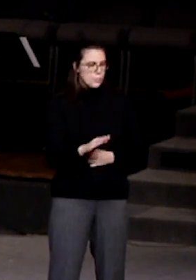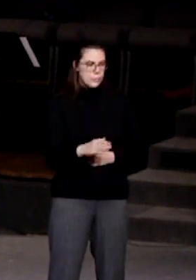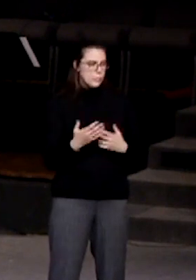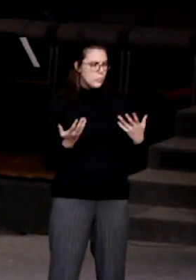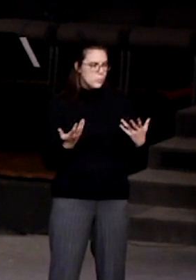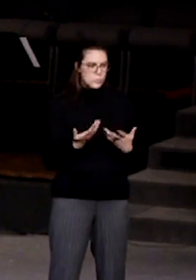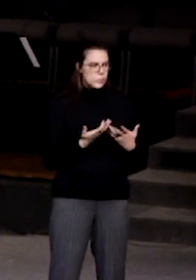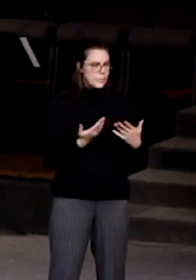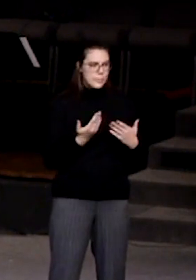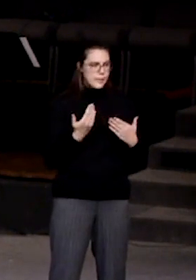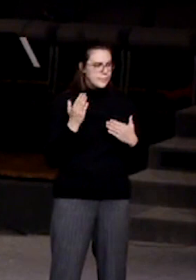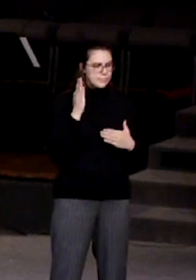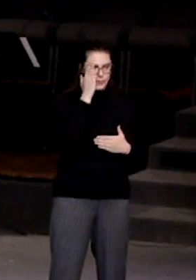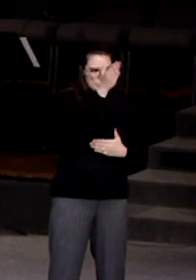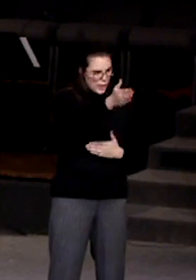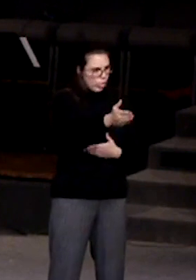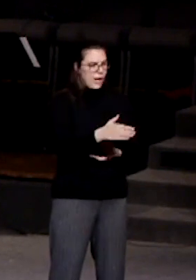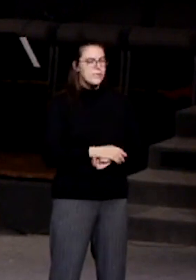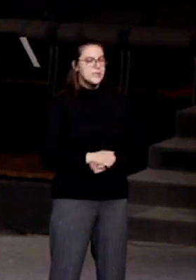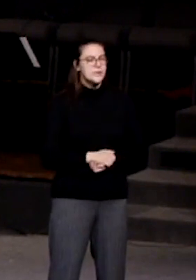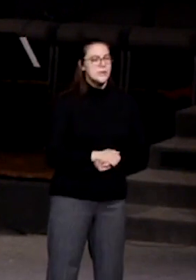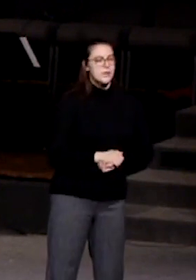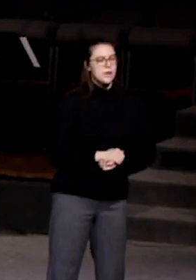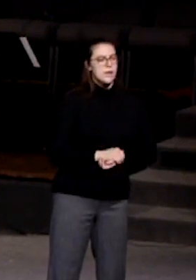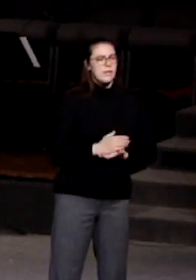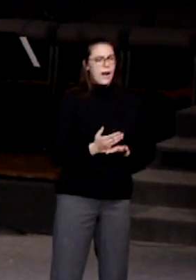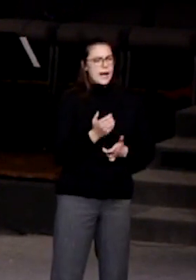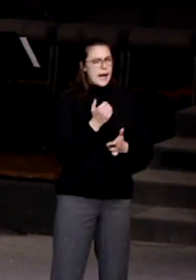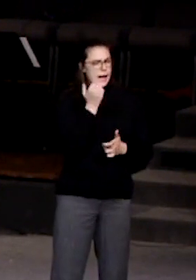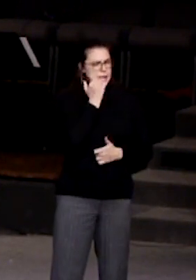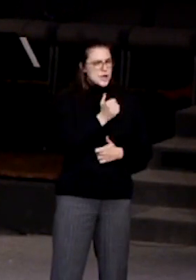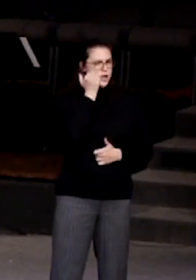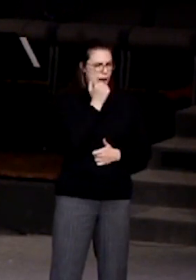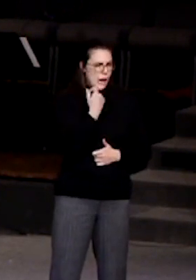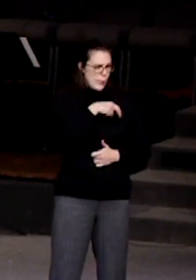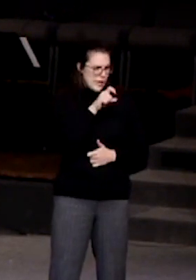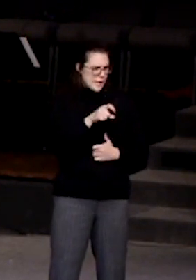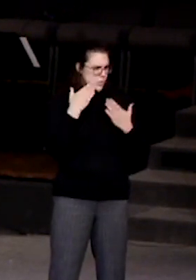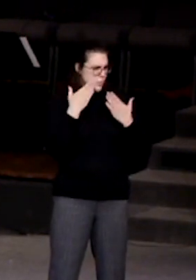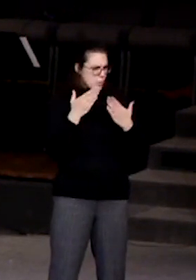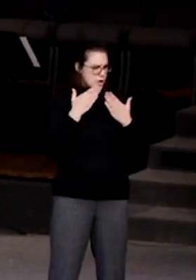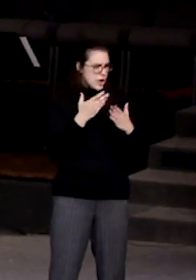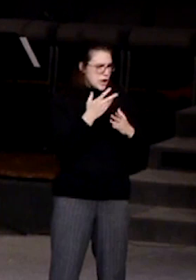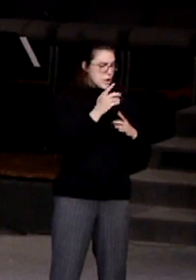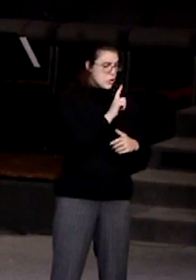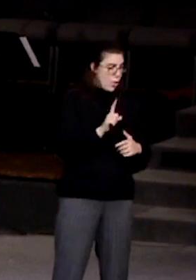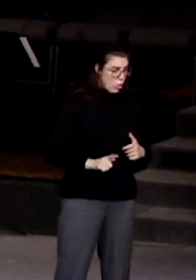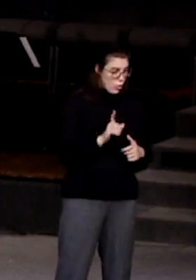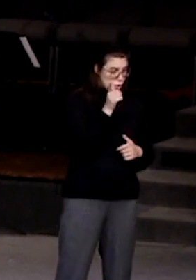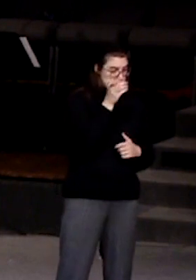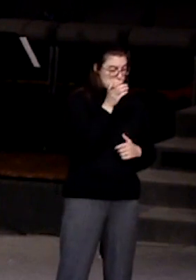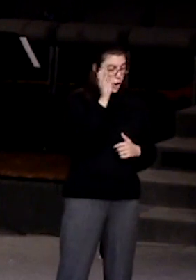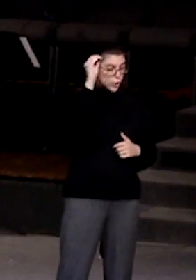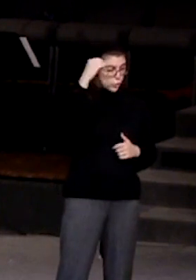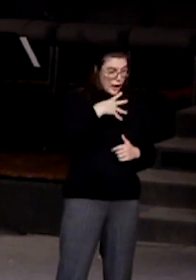what may come in our lives. That each day we need to appreciate both the Lord's grace for us,